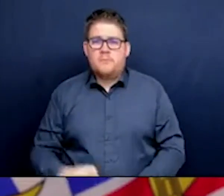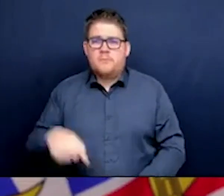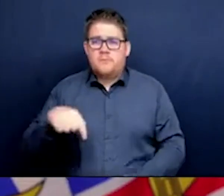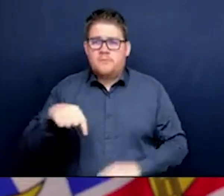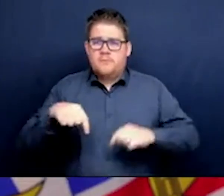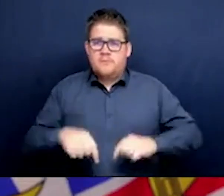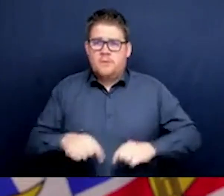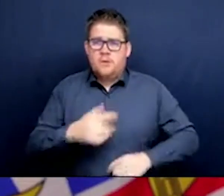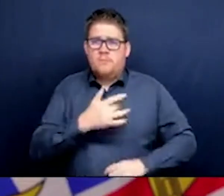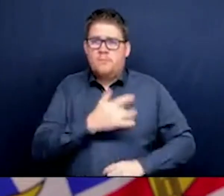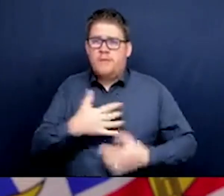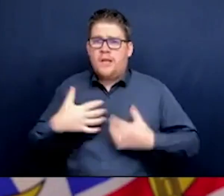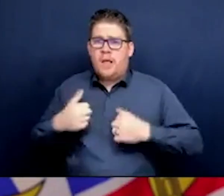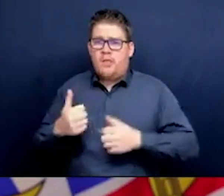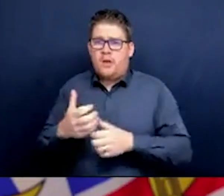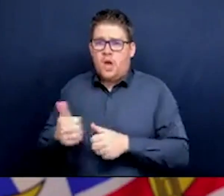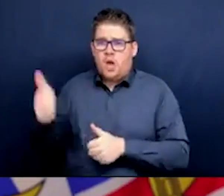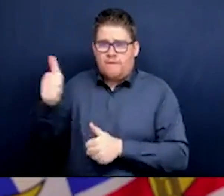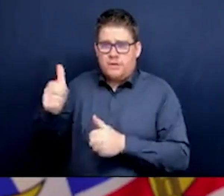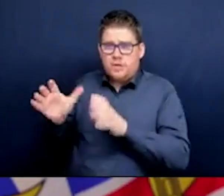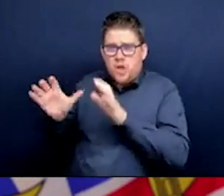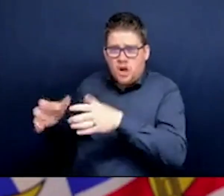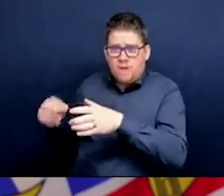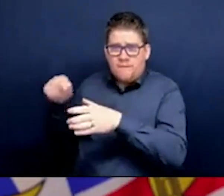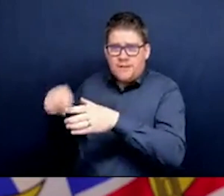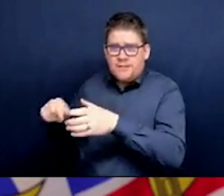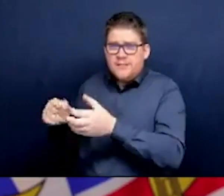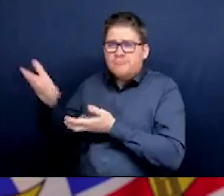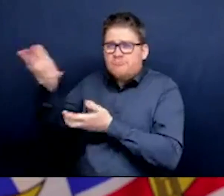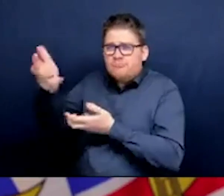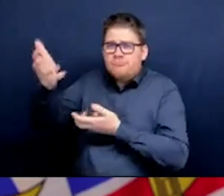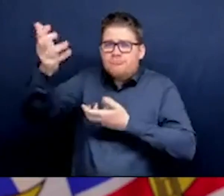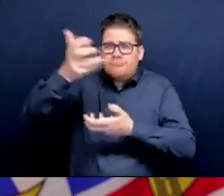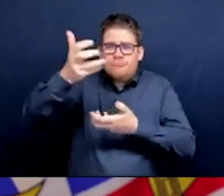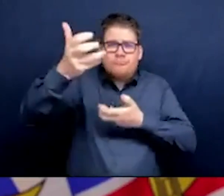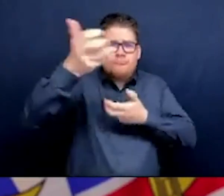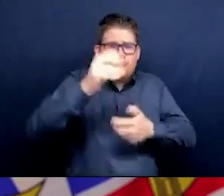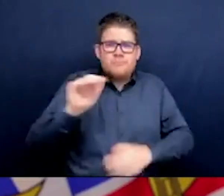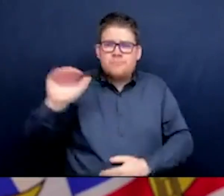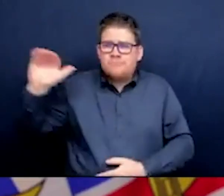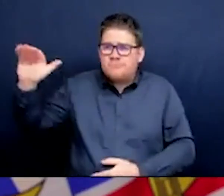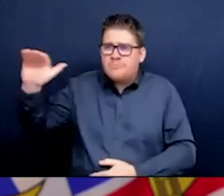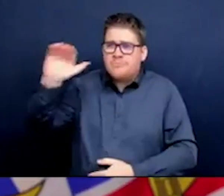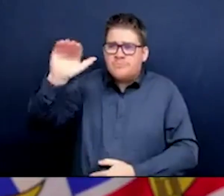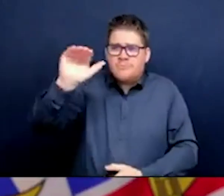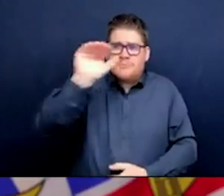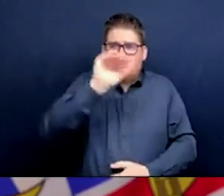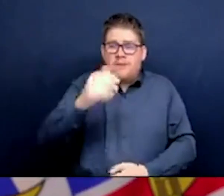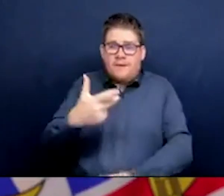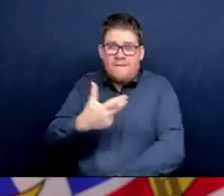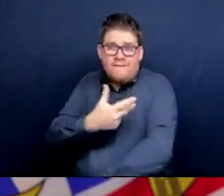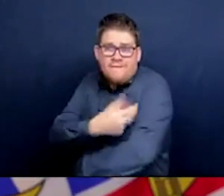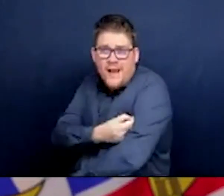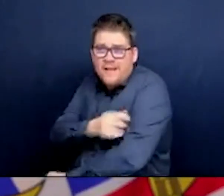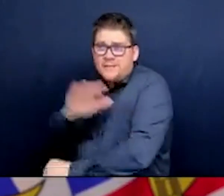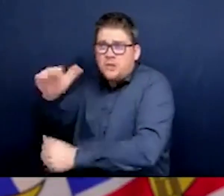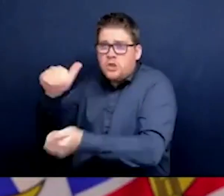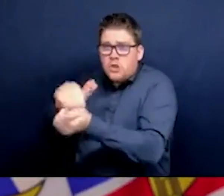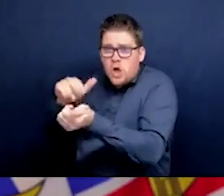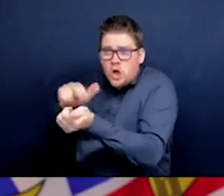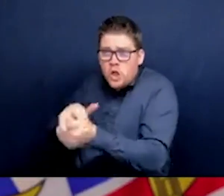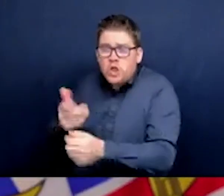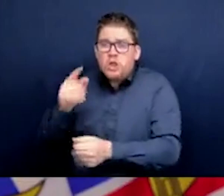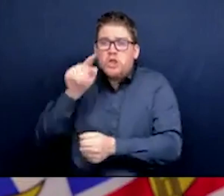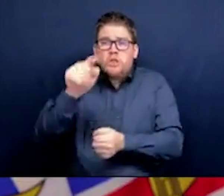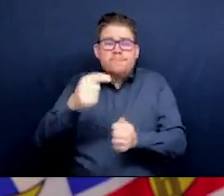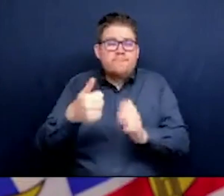all of the registrants, so all of us who are registered and licensed to practice, and then to develop the standards so that we can